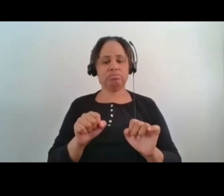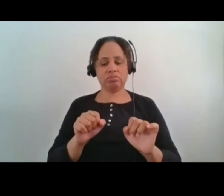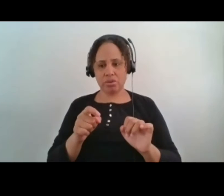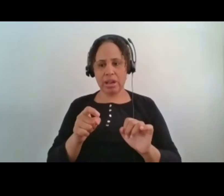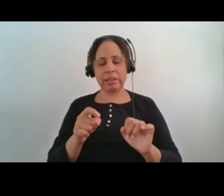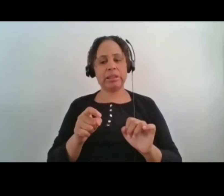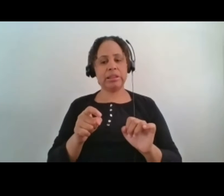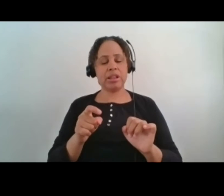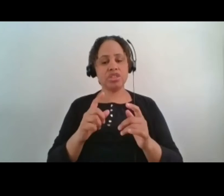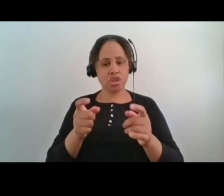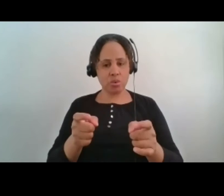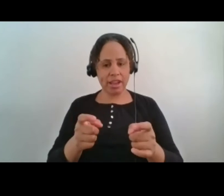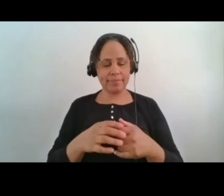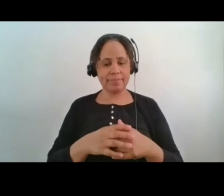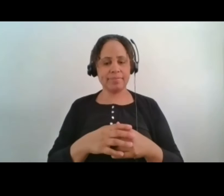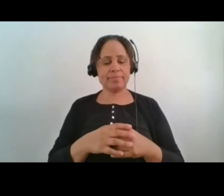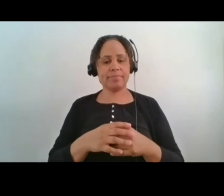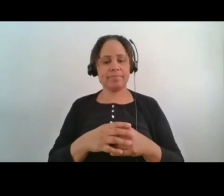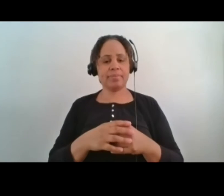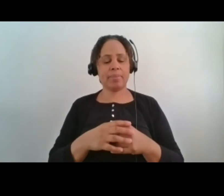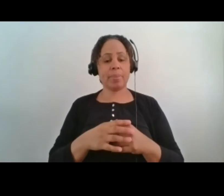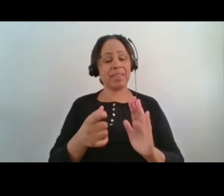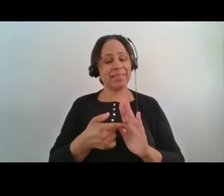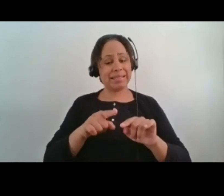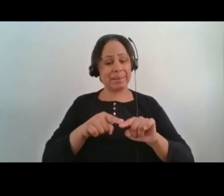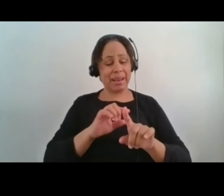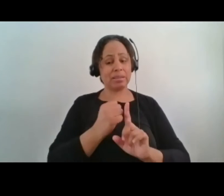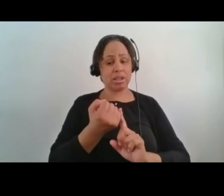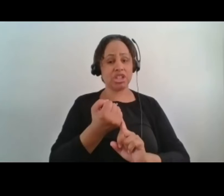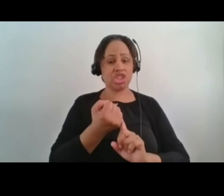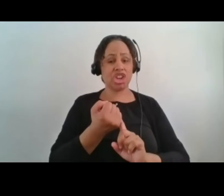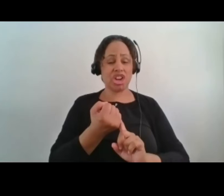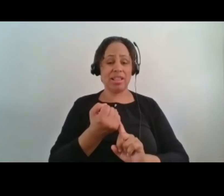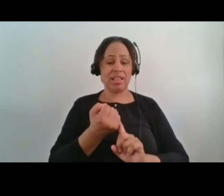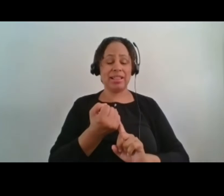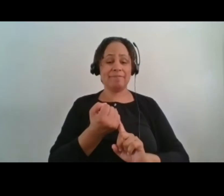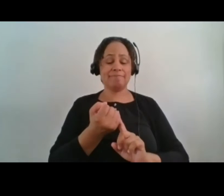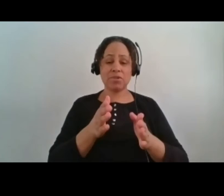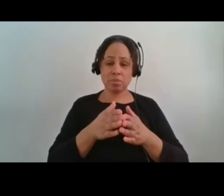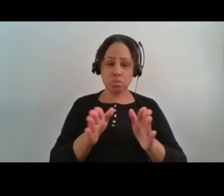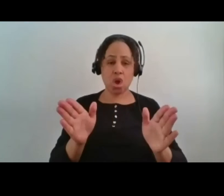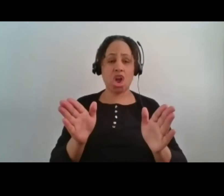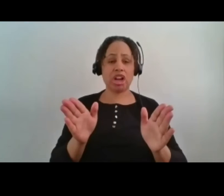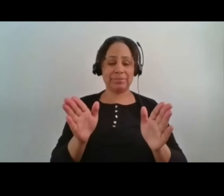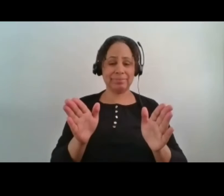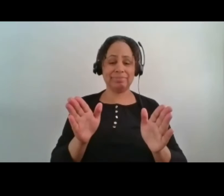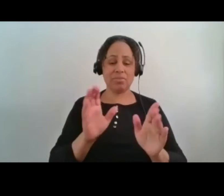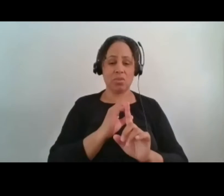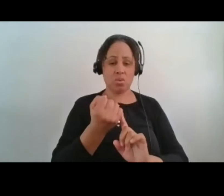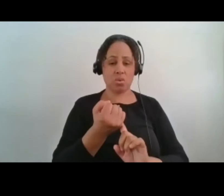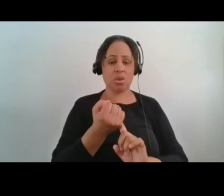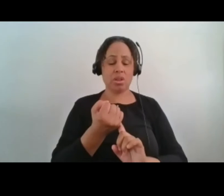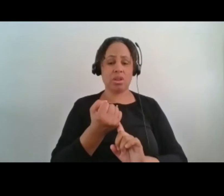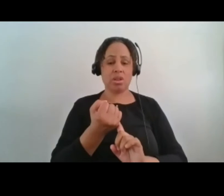these direct fatwas are conditional, so we leave these broad-ranging conditions, or circumstantial. We leave these